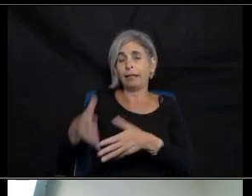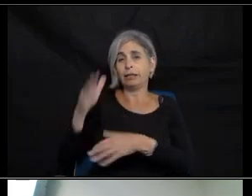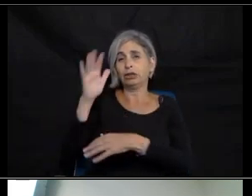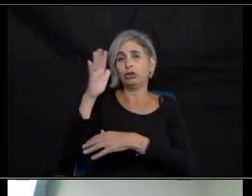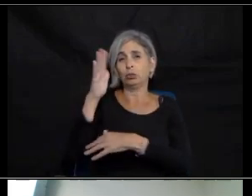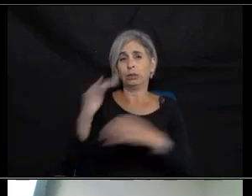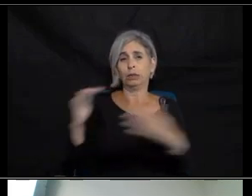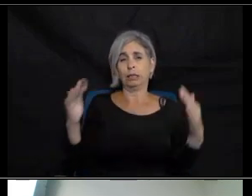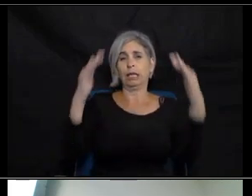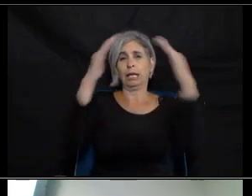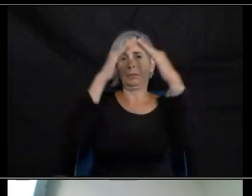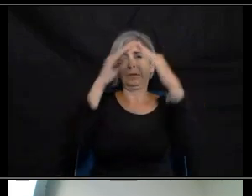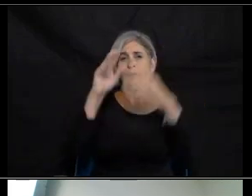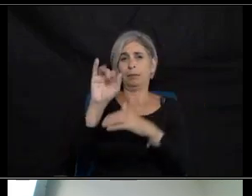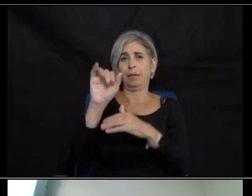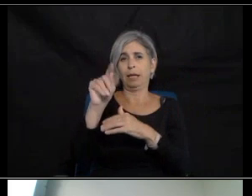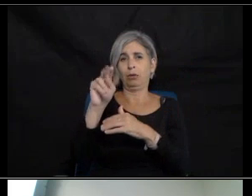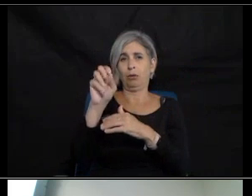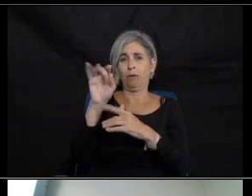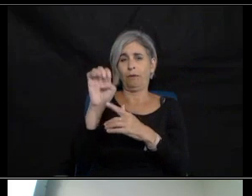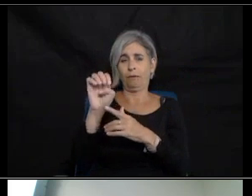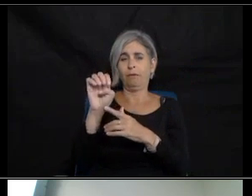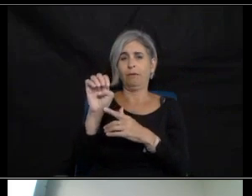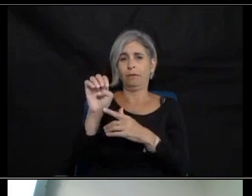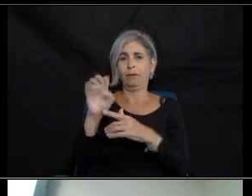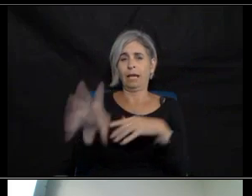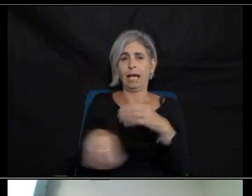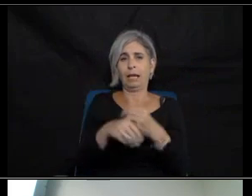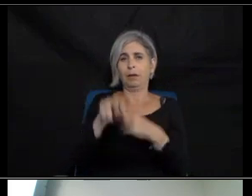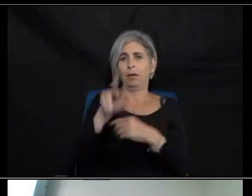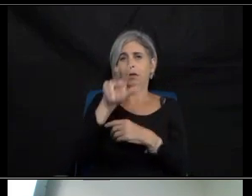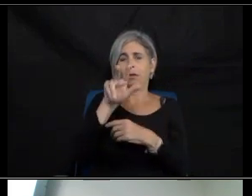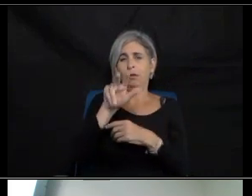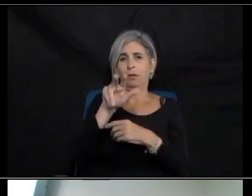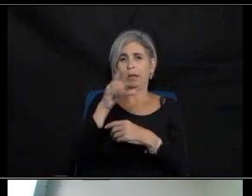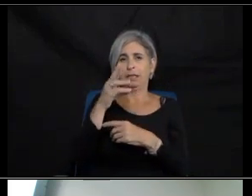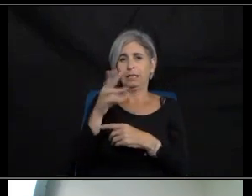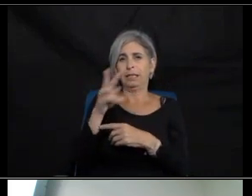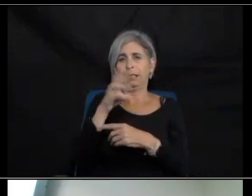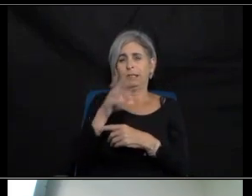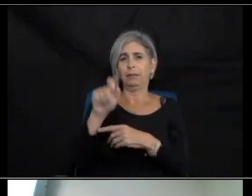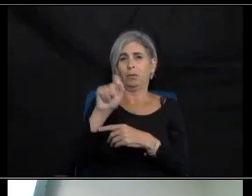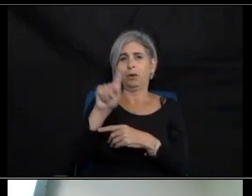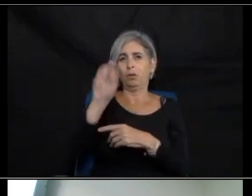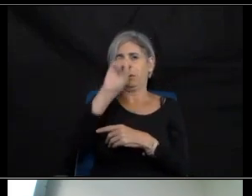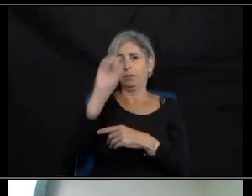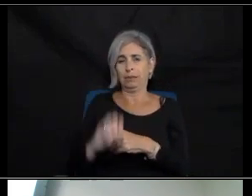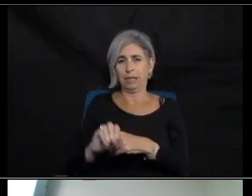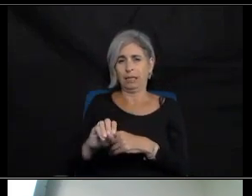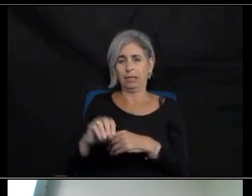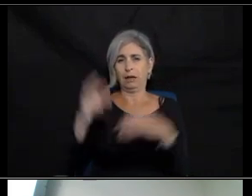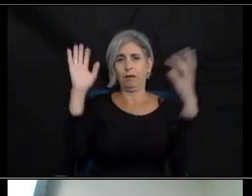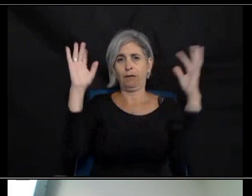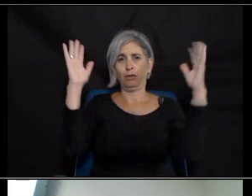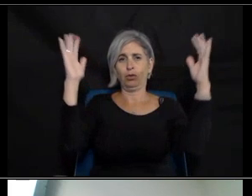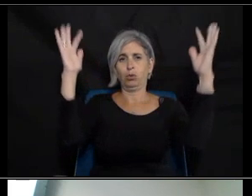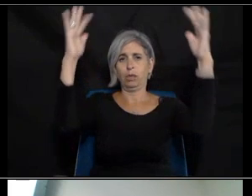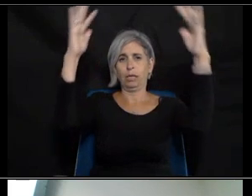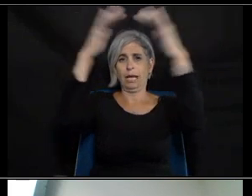canopy plus some mangrove and a small amount of palm add up to a total tree canopy of 16.1%. Next slide,